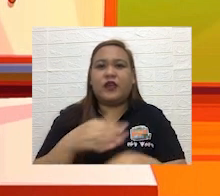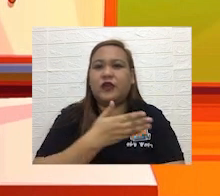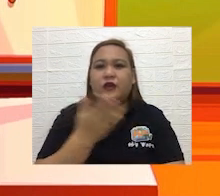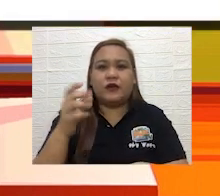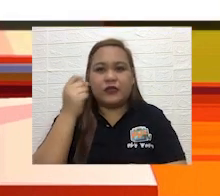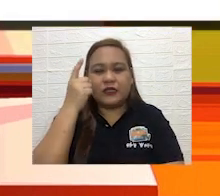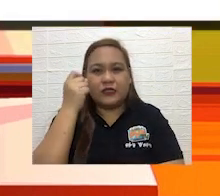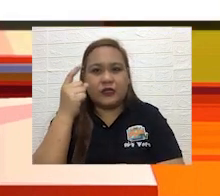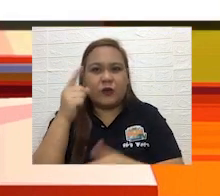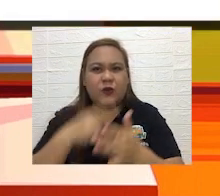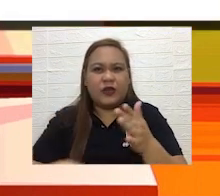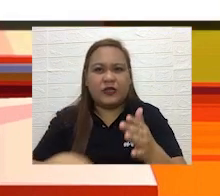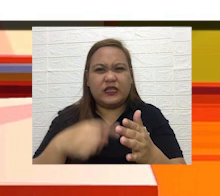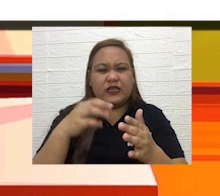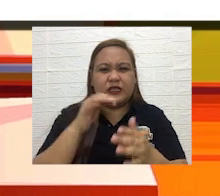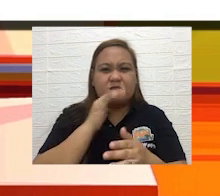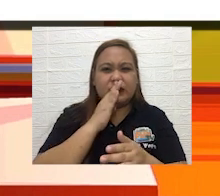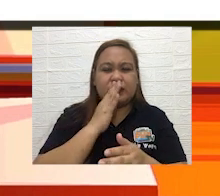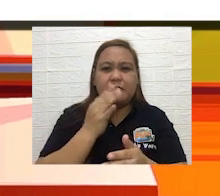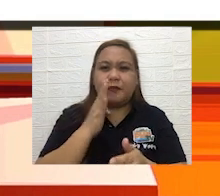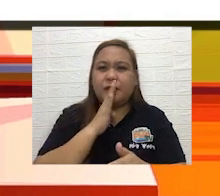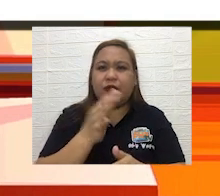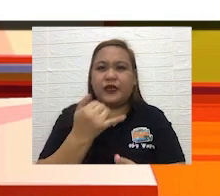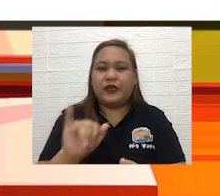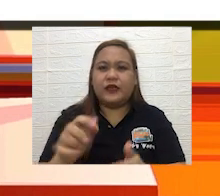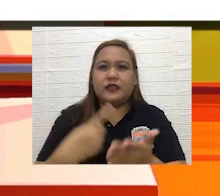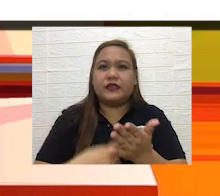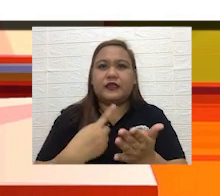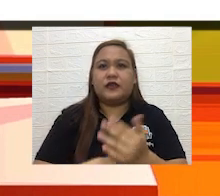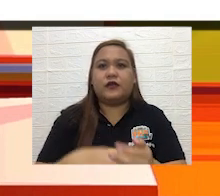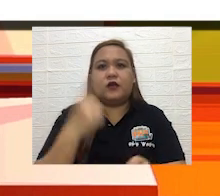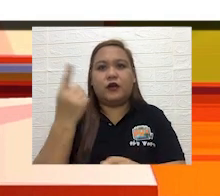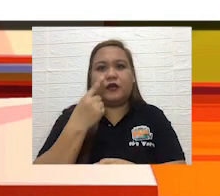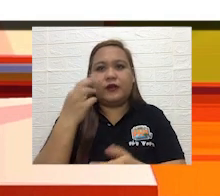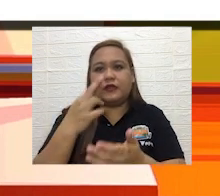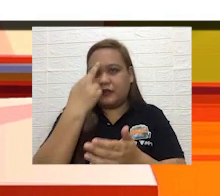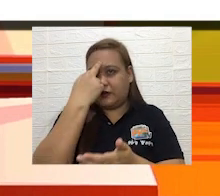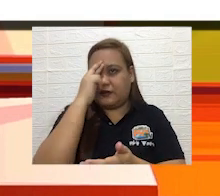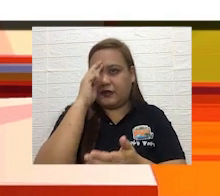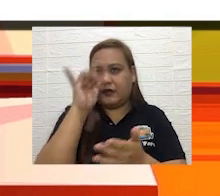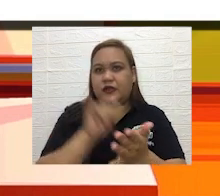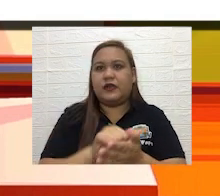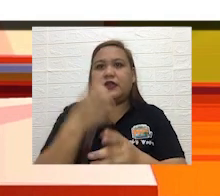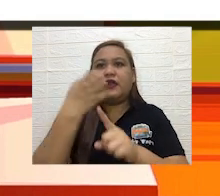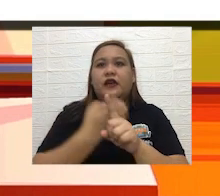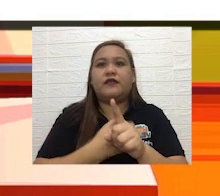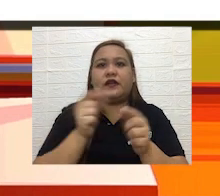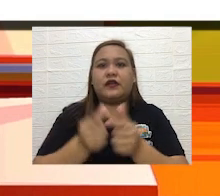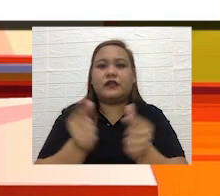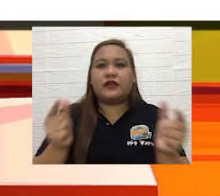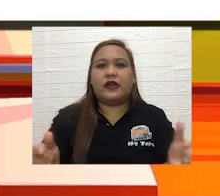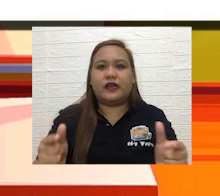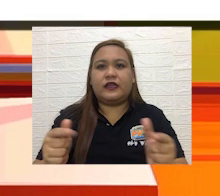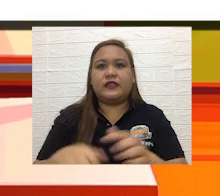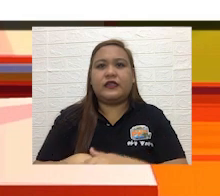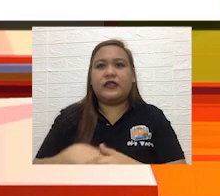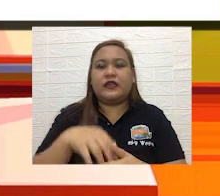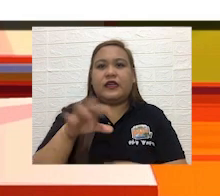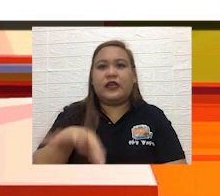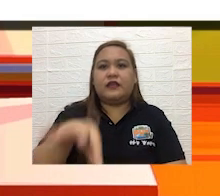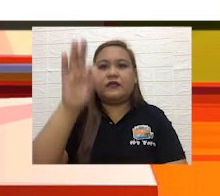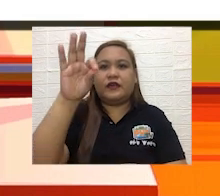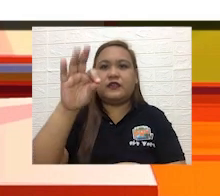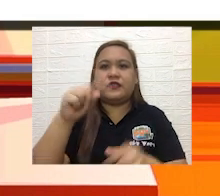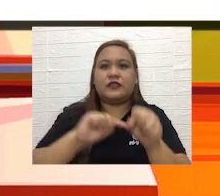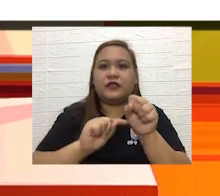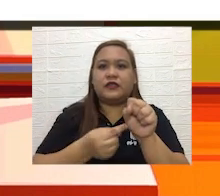discussed. Finally, always remember that every great invention started from a sketch followed by